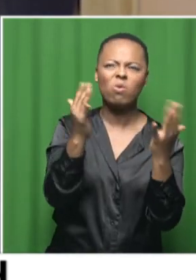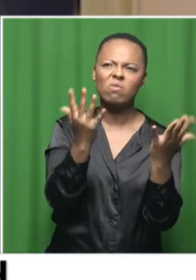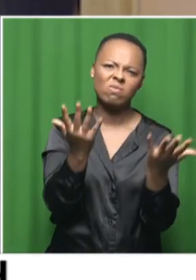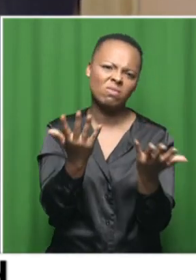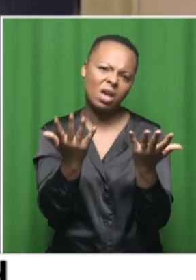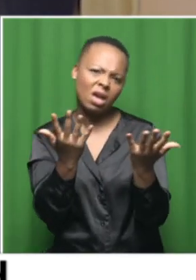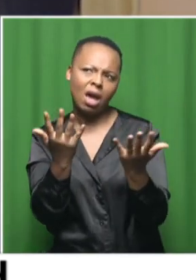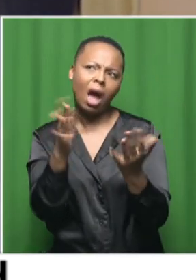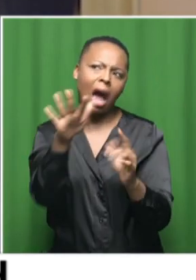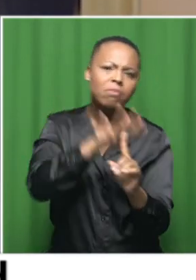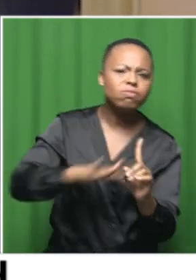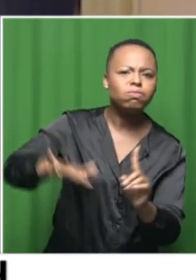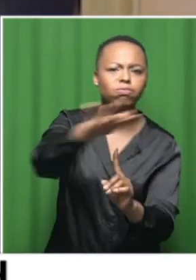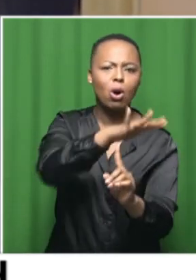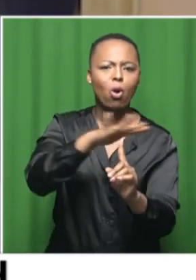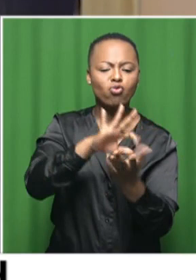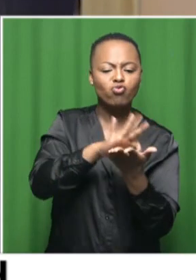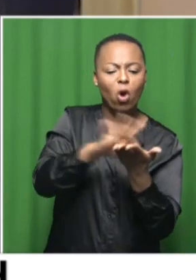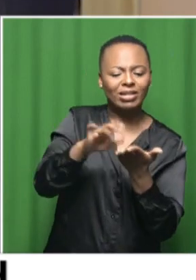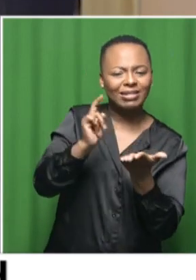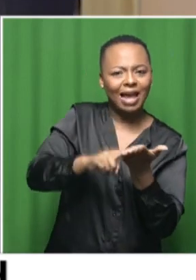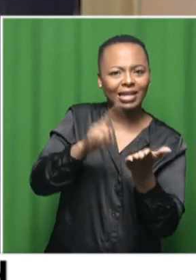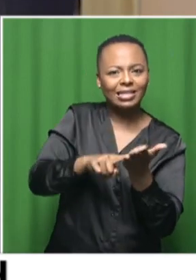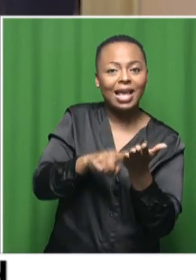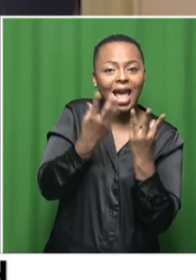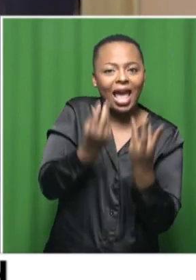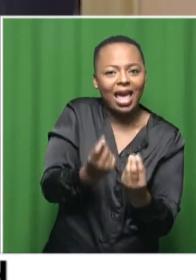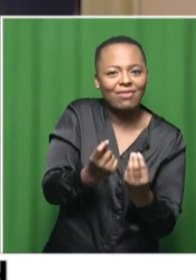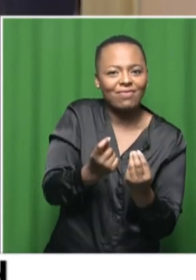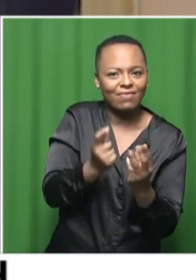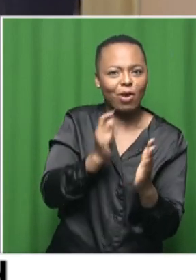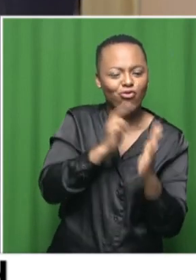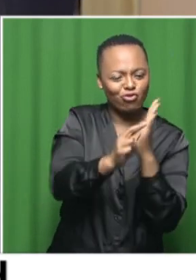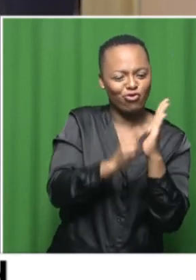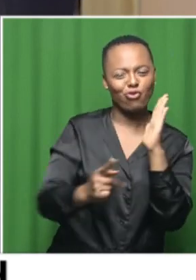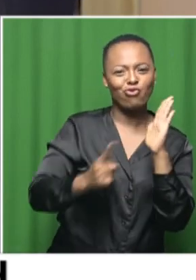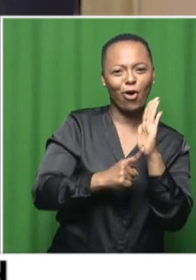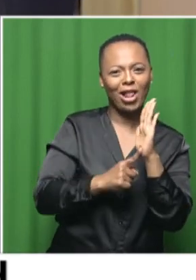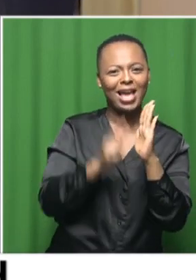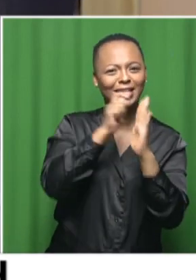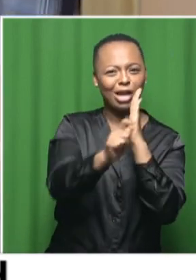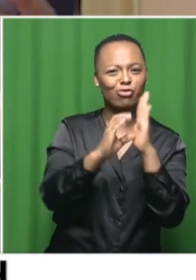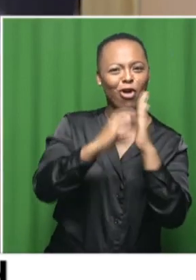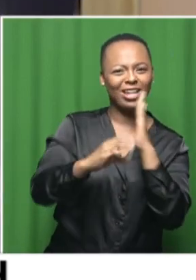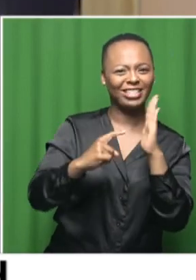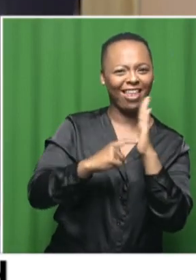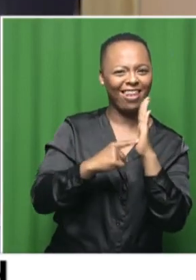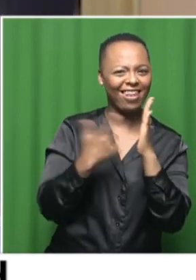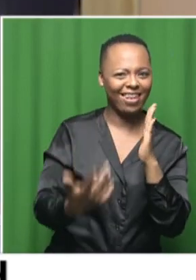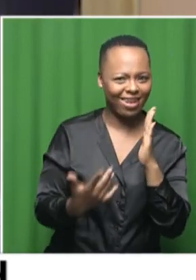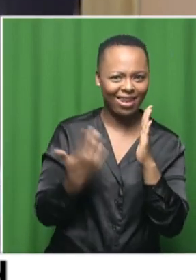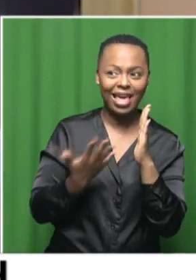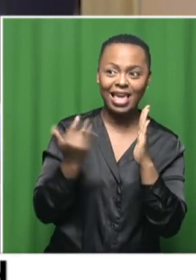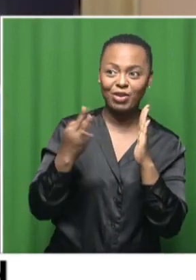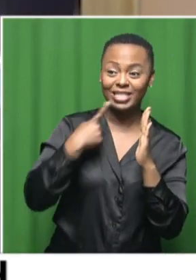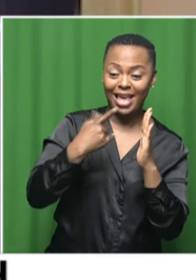and conditions in these contracts, because if it's a 2 to 5 year term where we should start seeing that cost coming